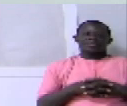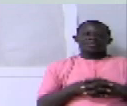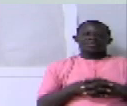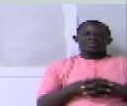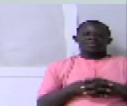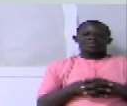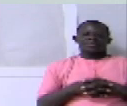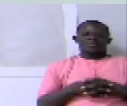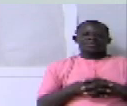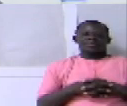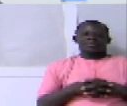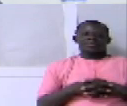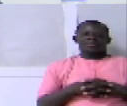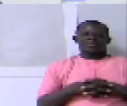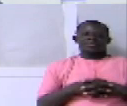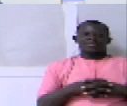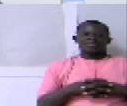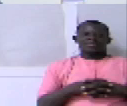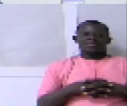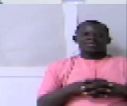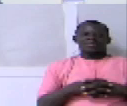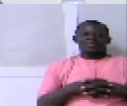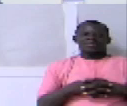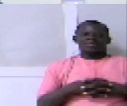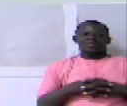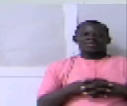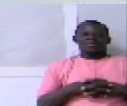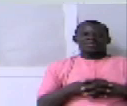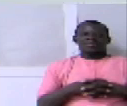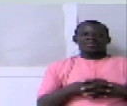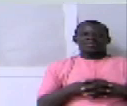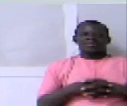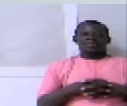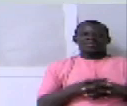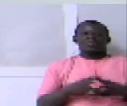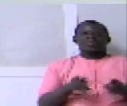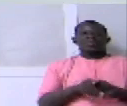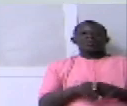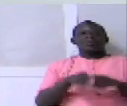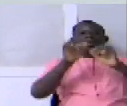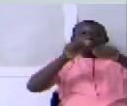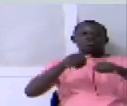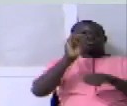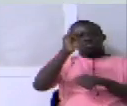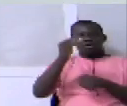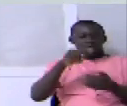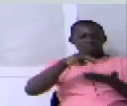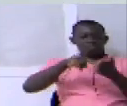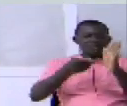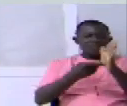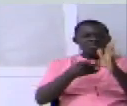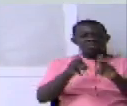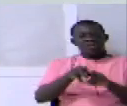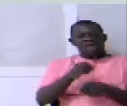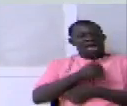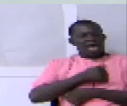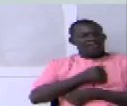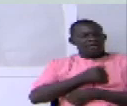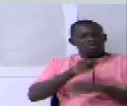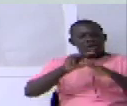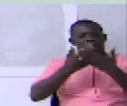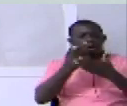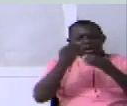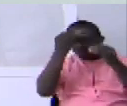fonyondi dokula wotembo menu benun kaso doko nyinkuna. Call it paranoia or misplaced priorities, but that is